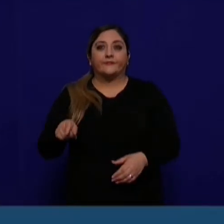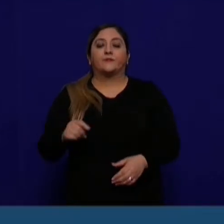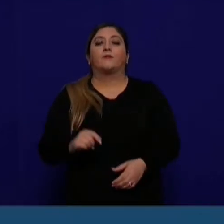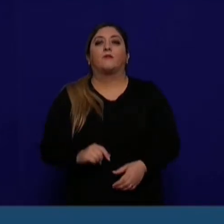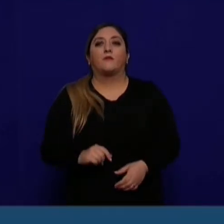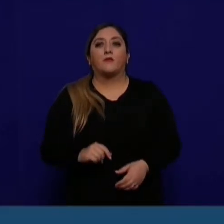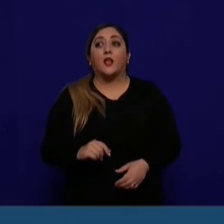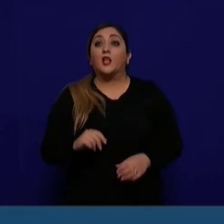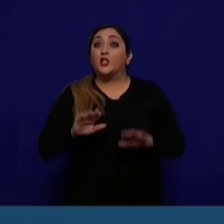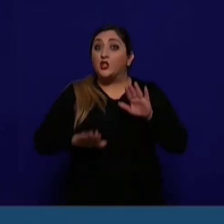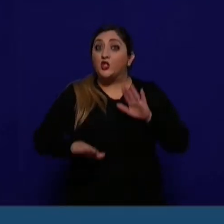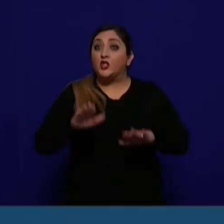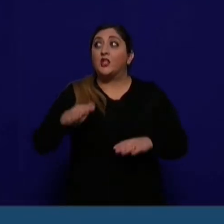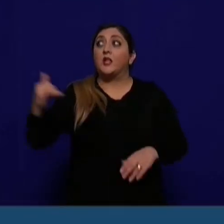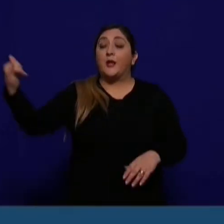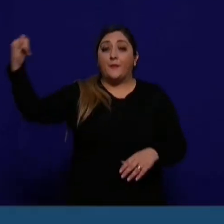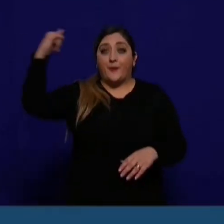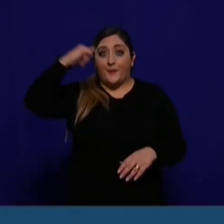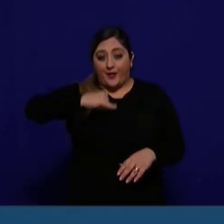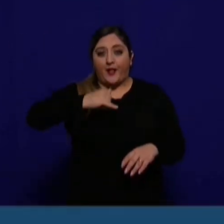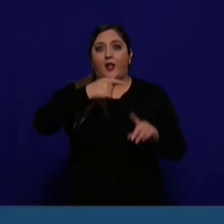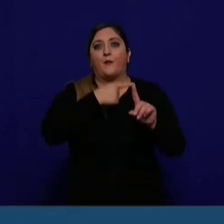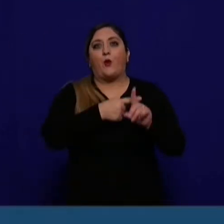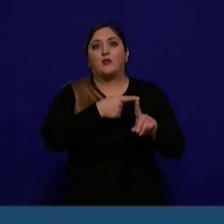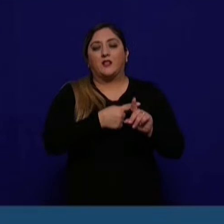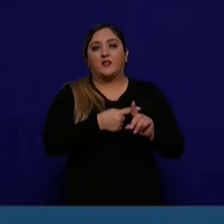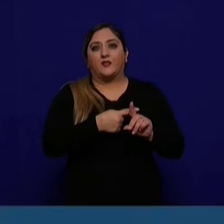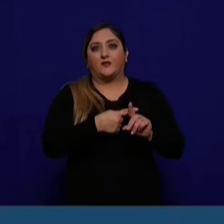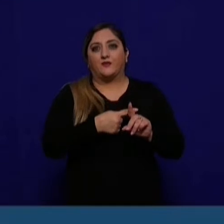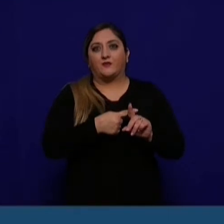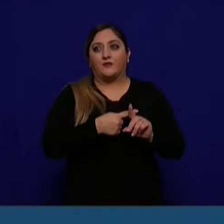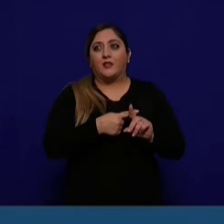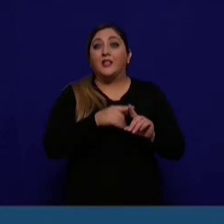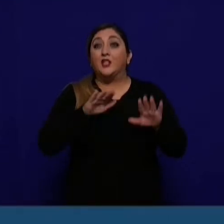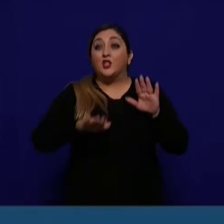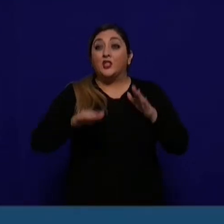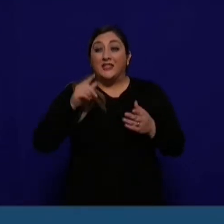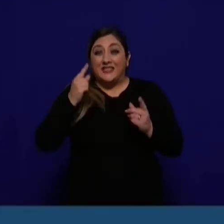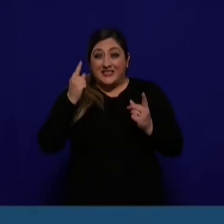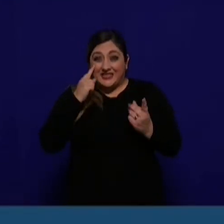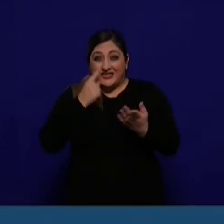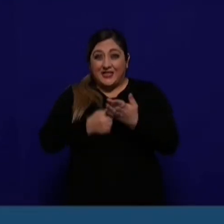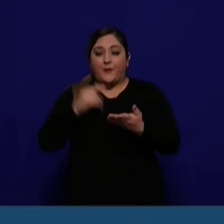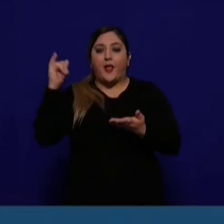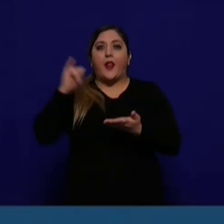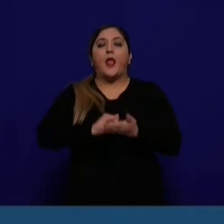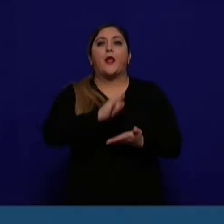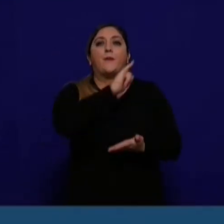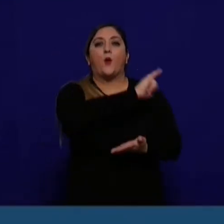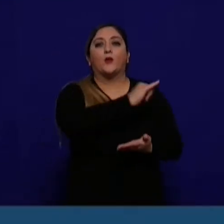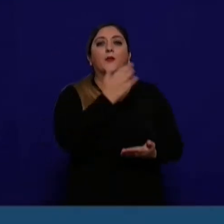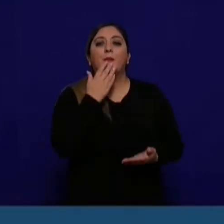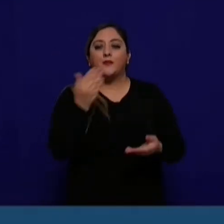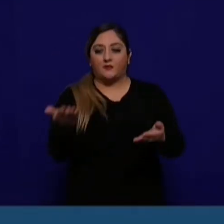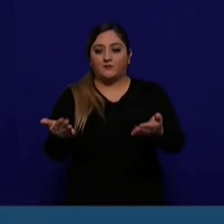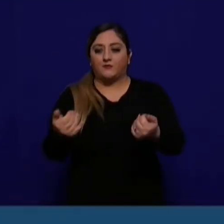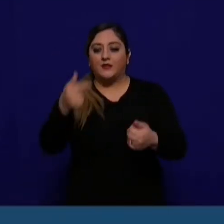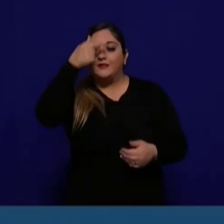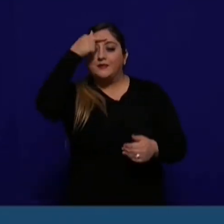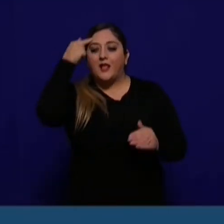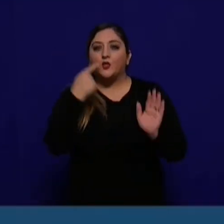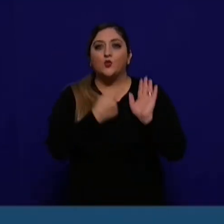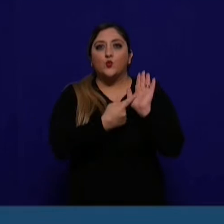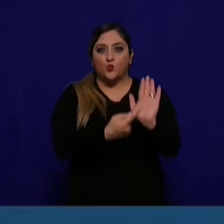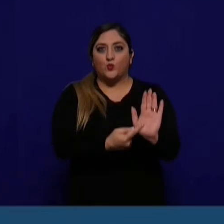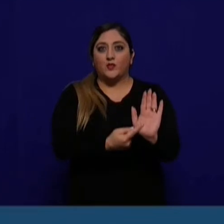ukoll qed ikollna każijiet kemm minn dawk li rnexxinna naqbdu mill-ajruport bit-testijiet li jġibu magħhom jew inkella dawk li jkunu